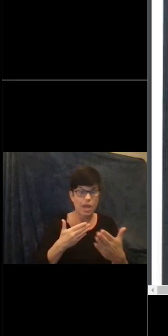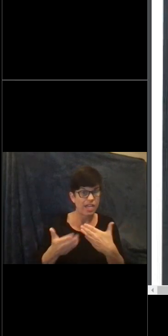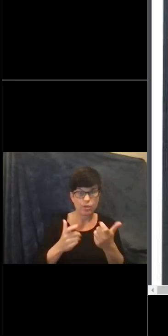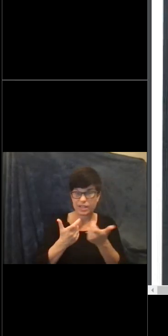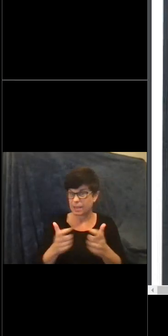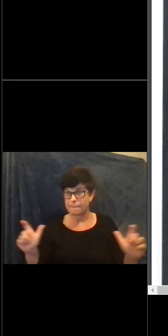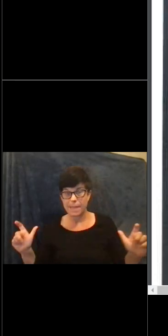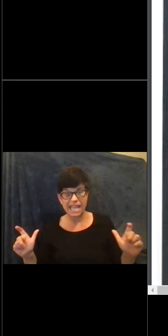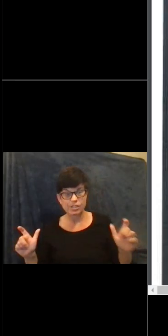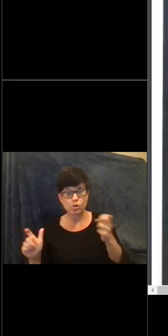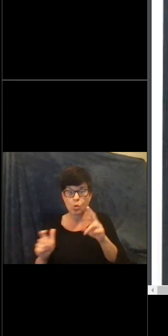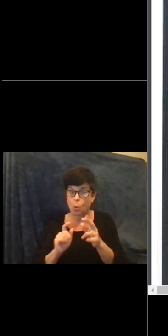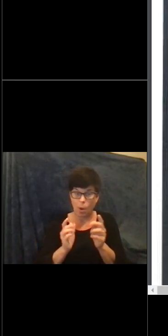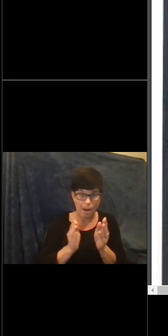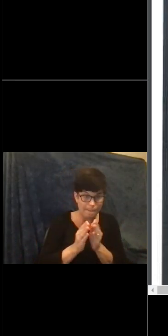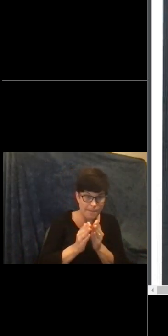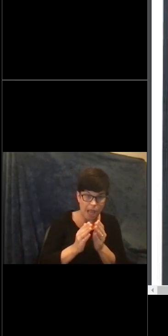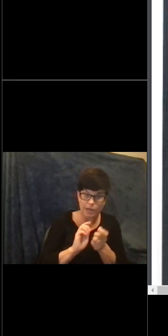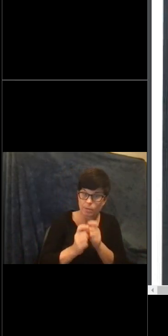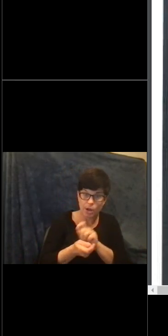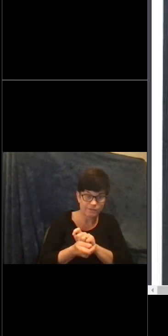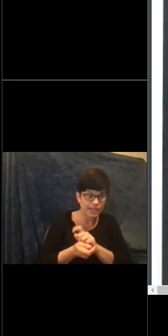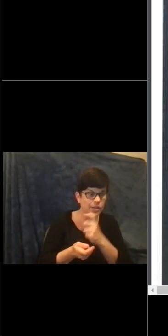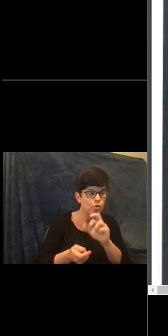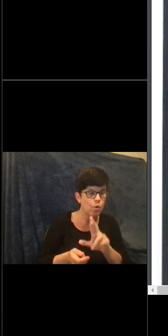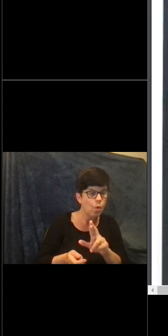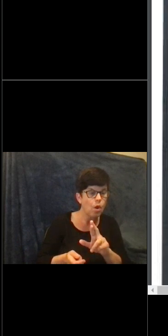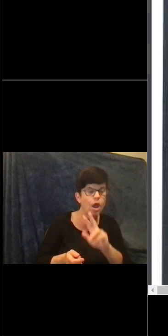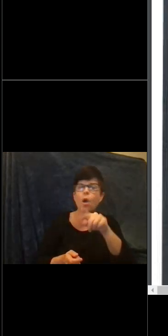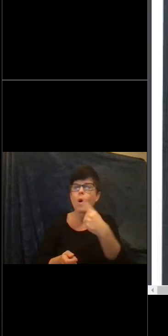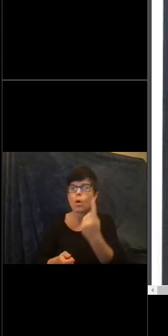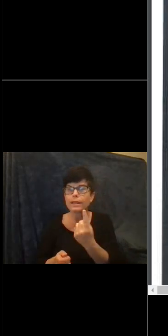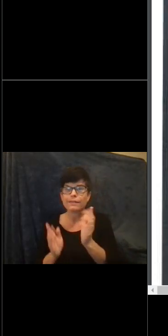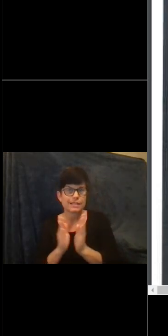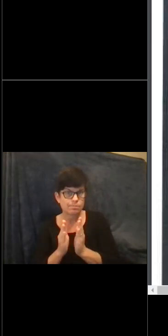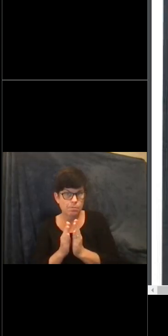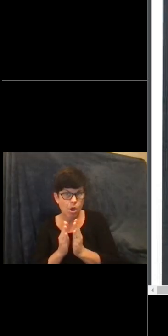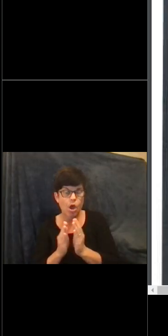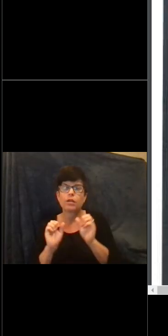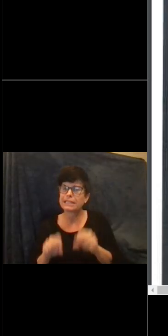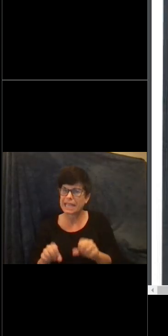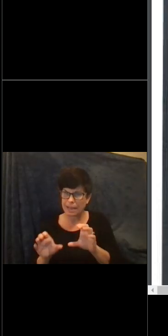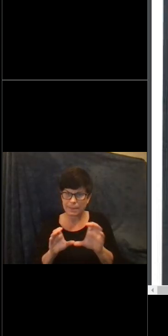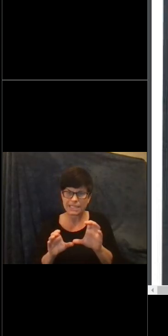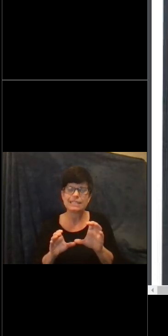modification or a minor modification, or only if it's a minor modification, which can be done administratively.